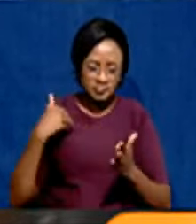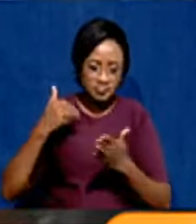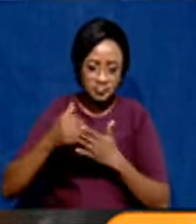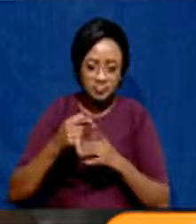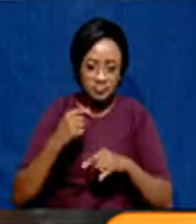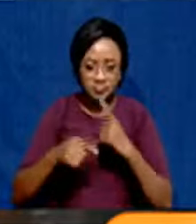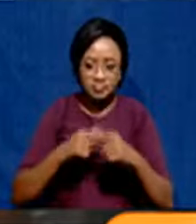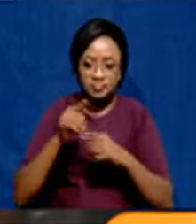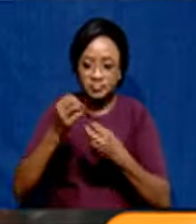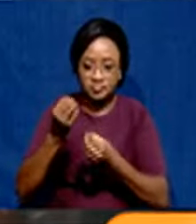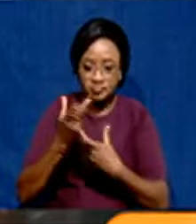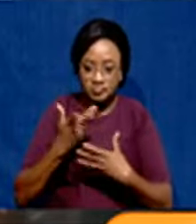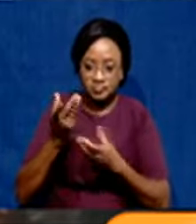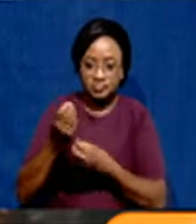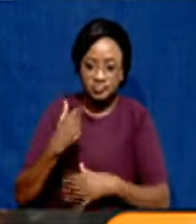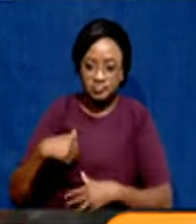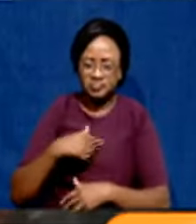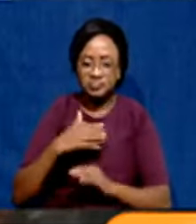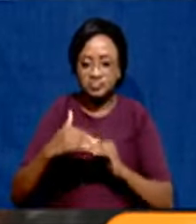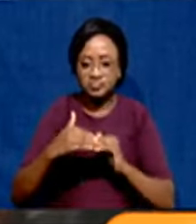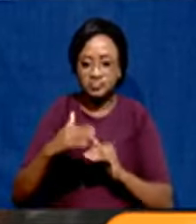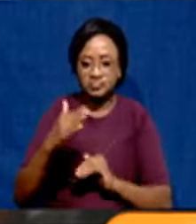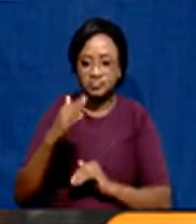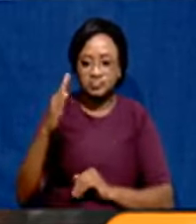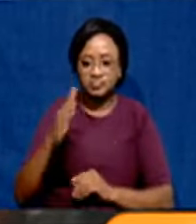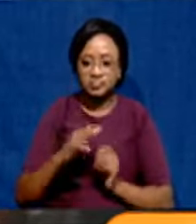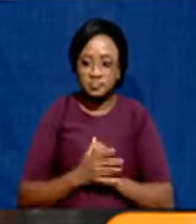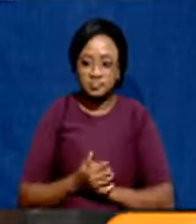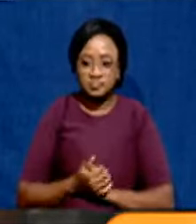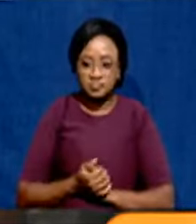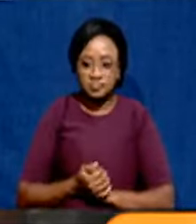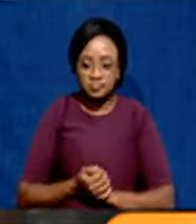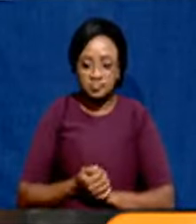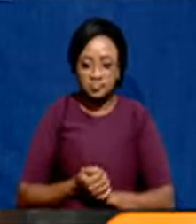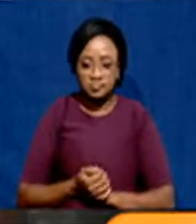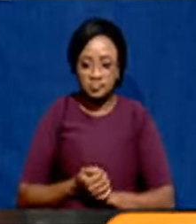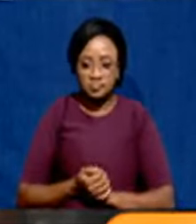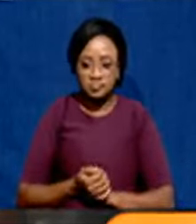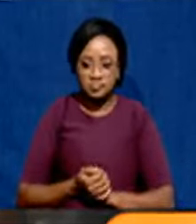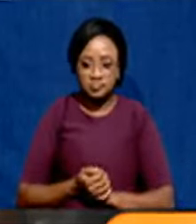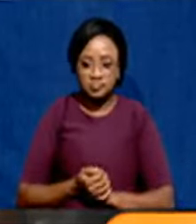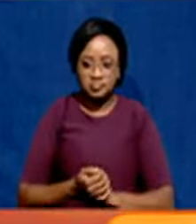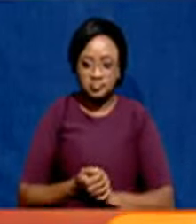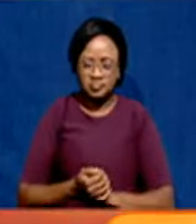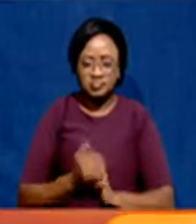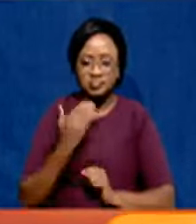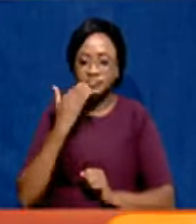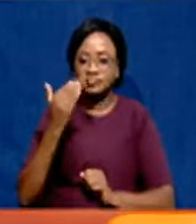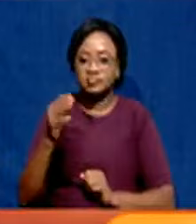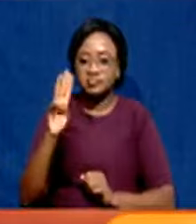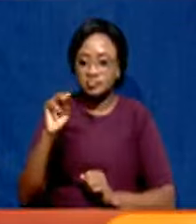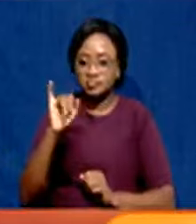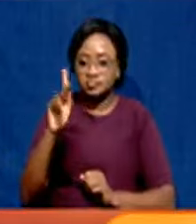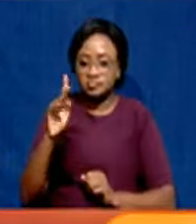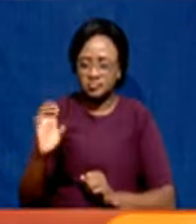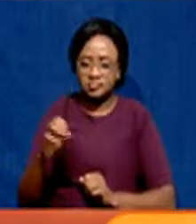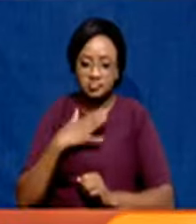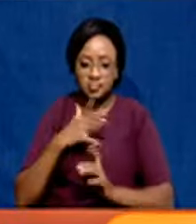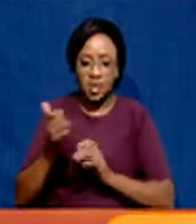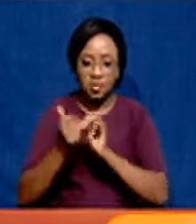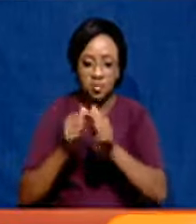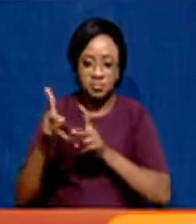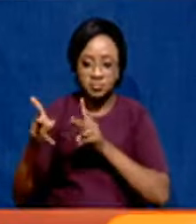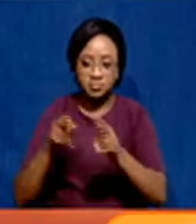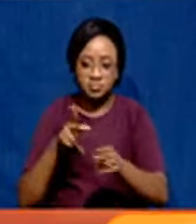count on you, and our viewers can do the same, yourself and others on the ground. Thank you, Mike Okinyi, our sports editor there.